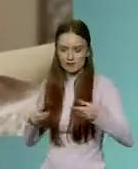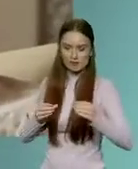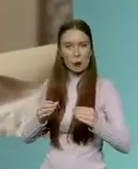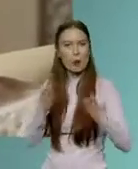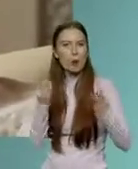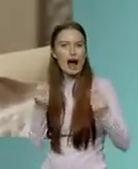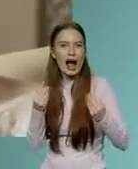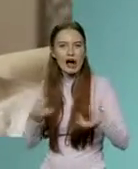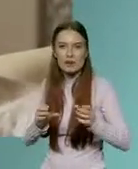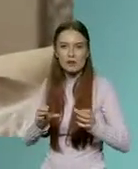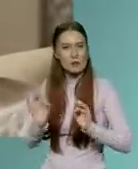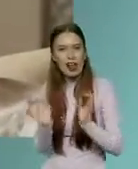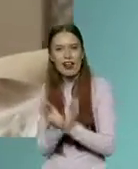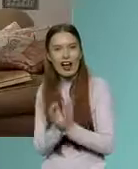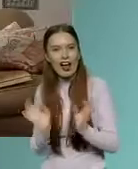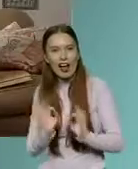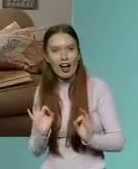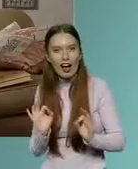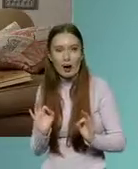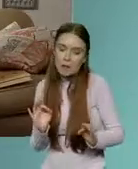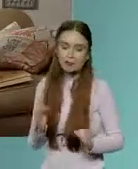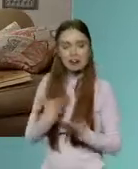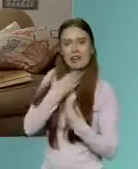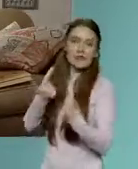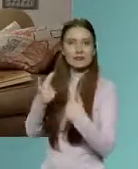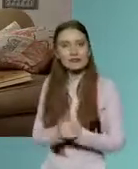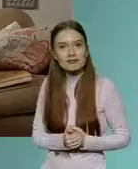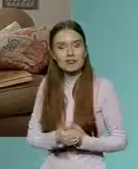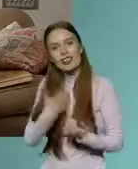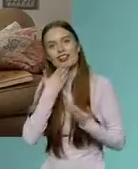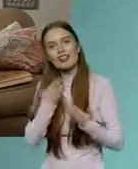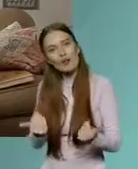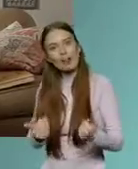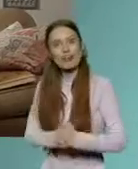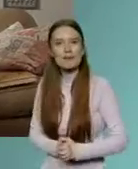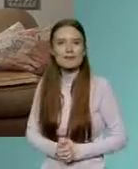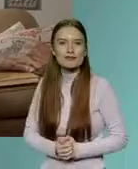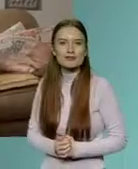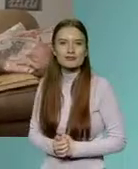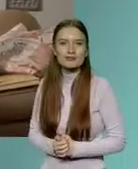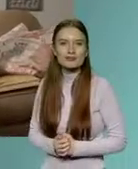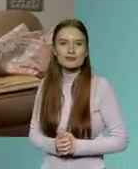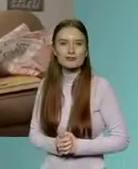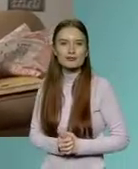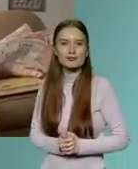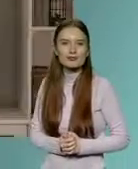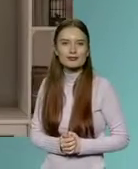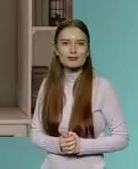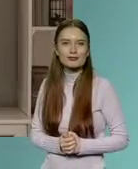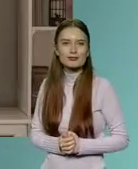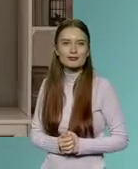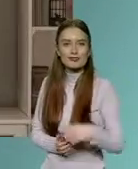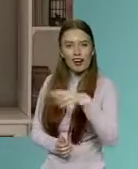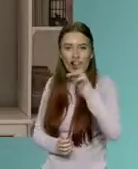wet, and there's no lettuce, but thank you. You're welcome. He eats his sandwich, and they watch the